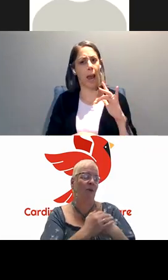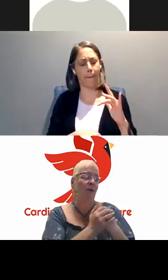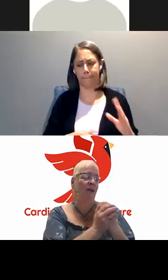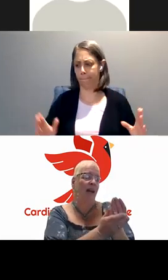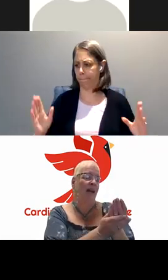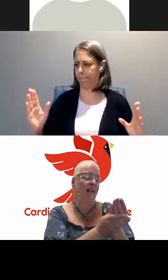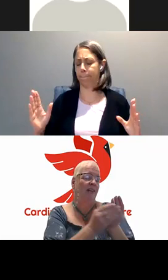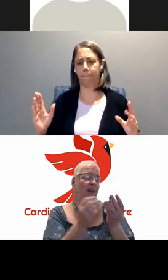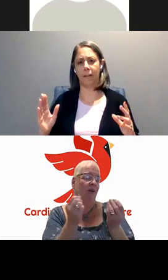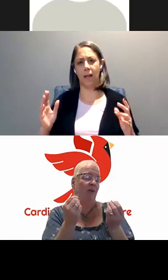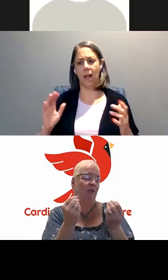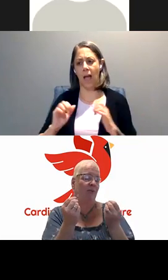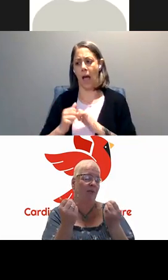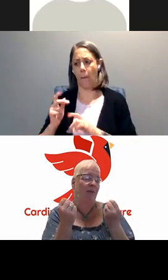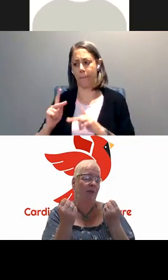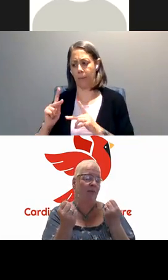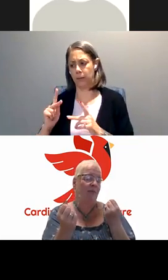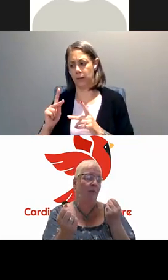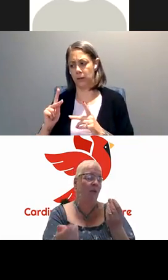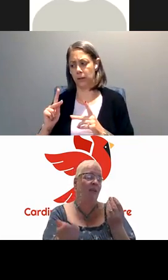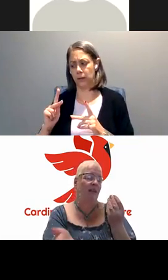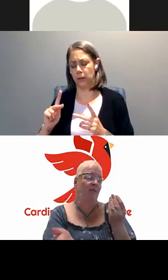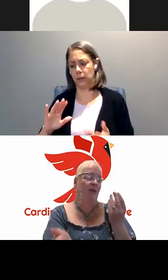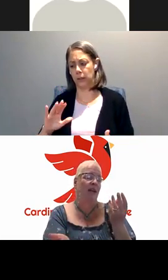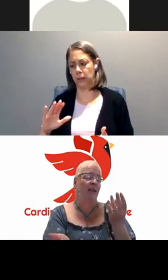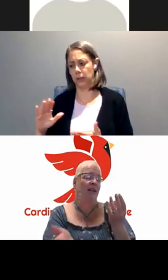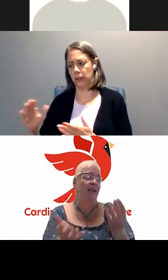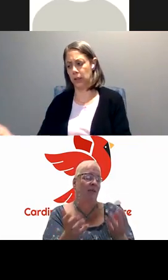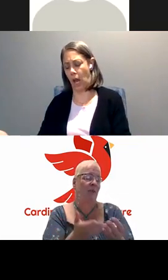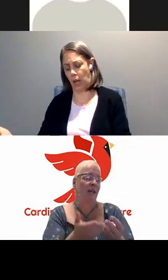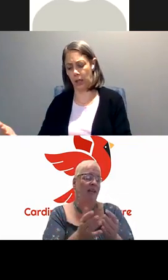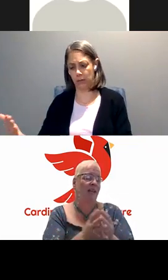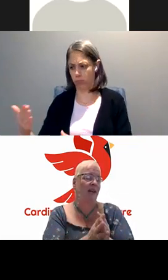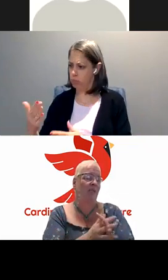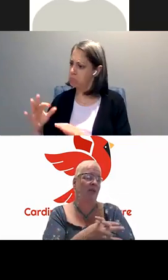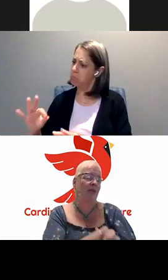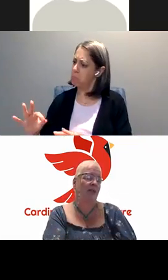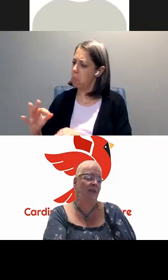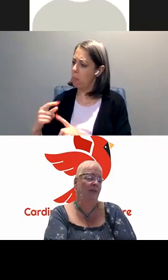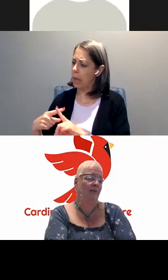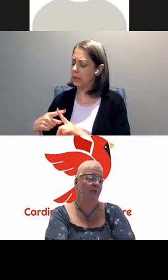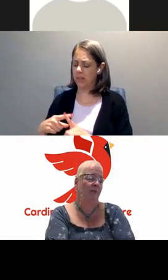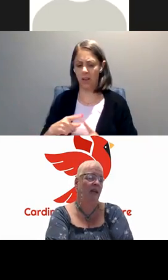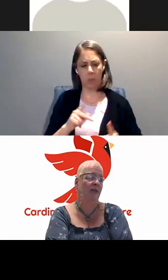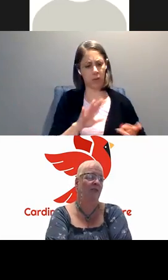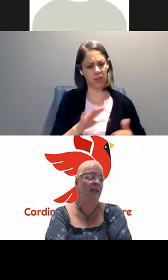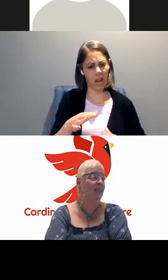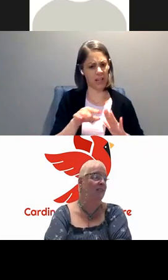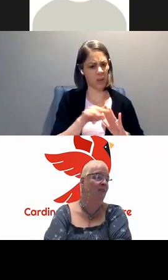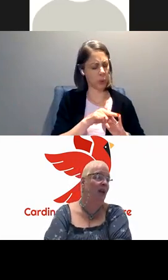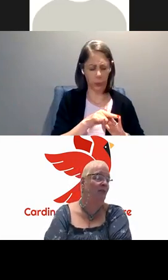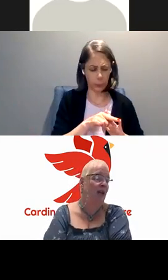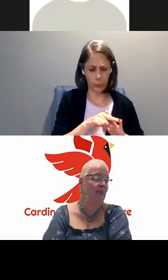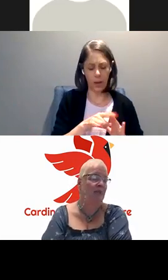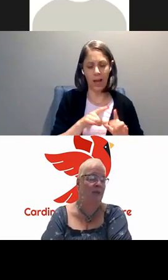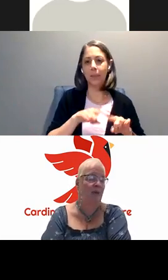people were dying and how poorly they were dying. And it really had to come with what kind of finances